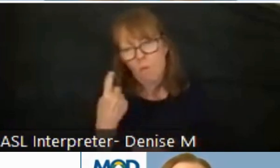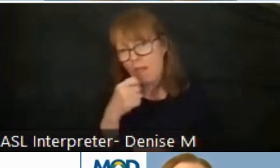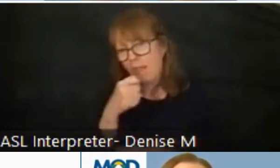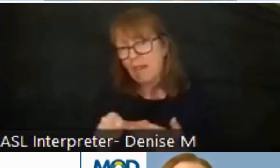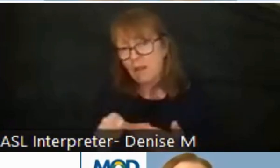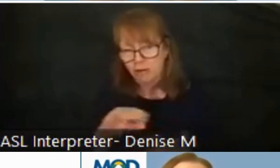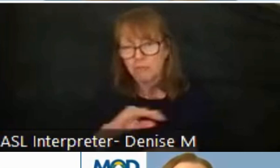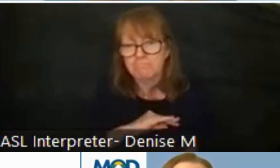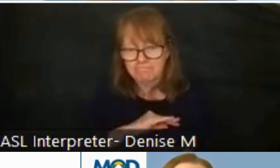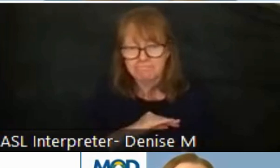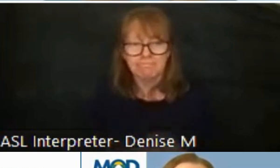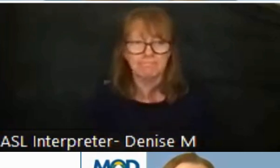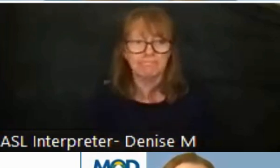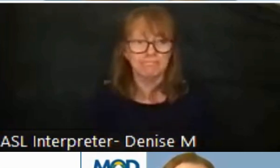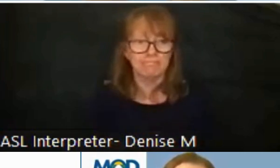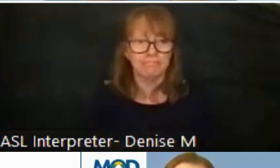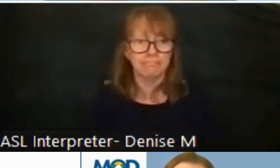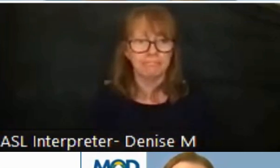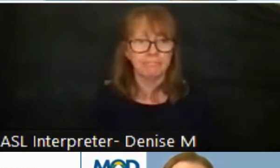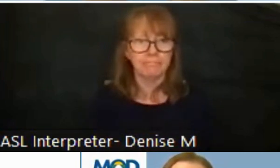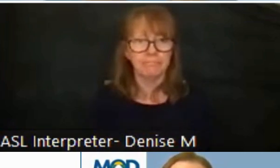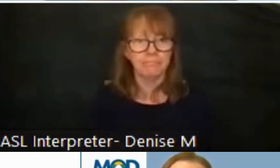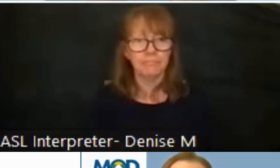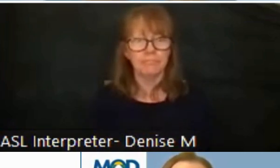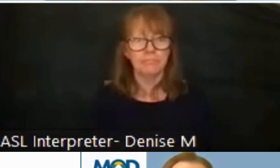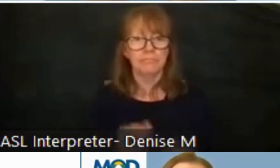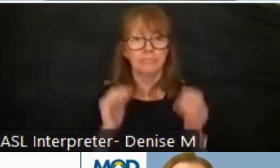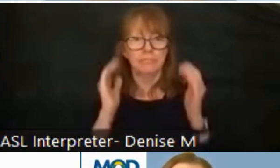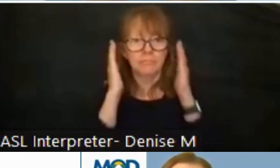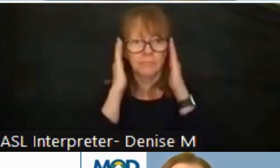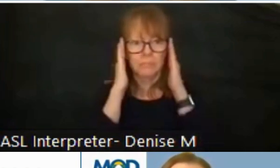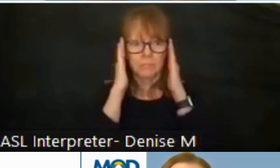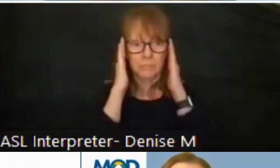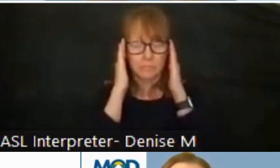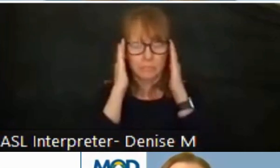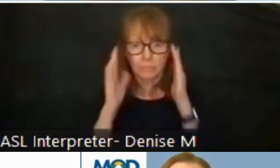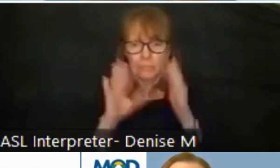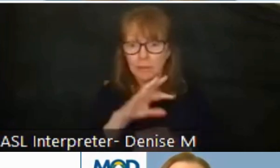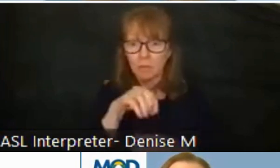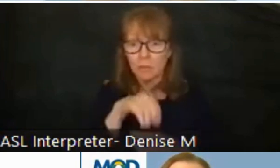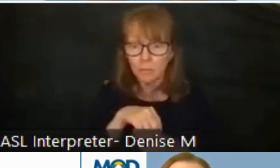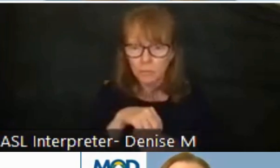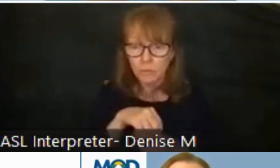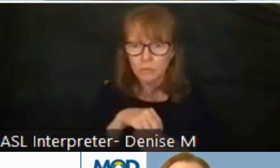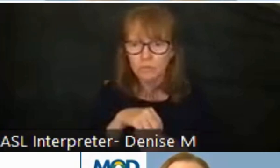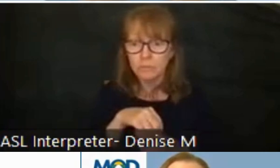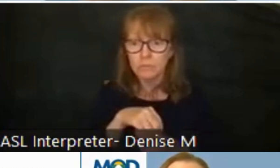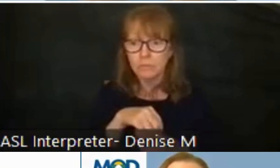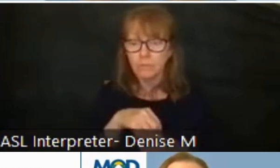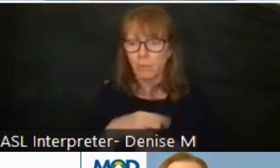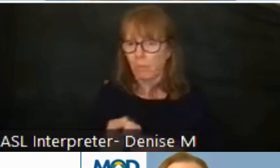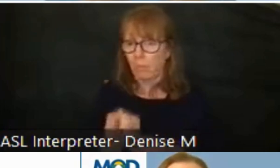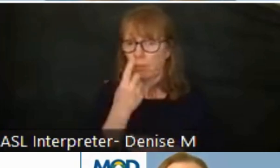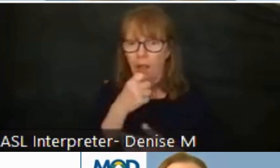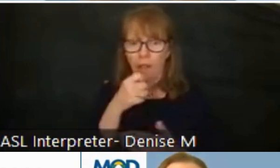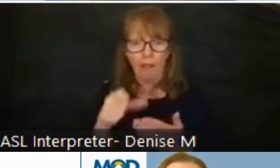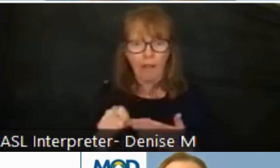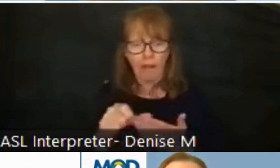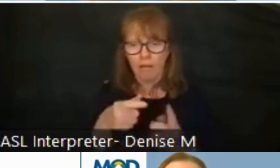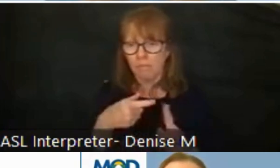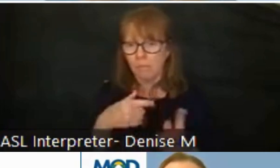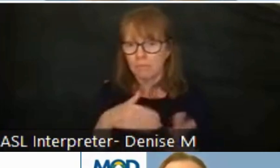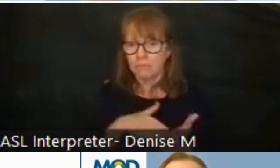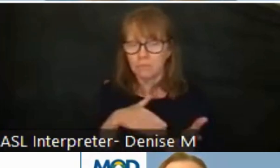So what to include in your request? You only need one medical provider's letter because the purpose of their